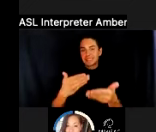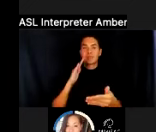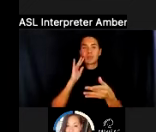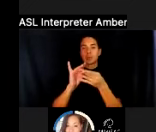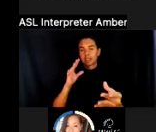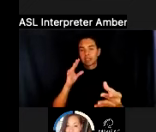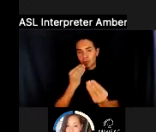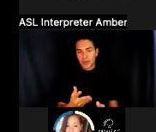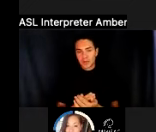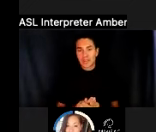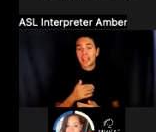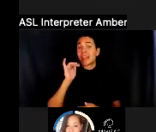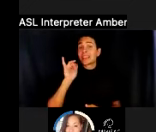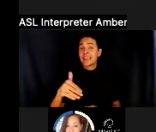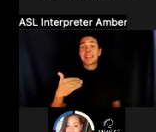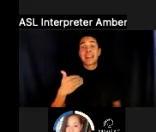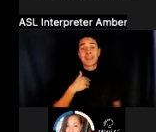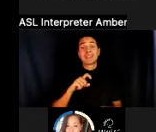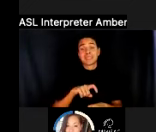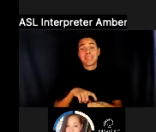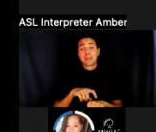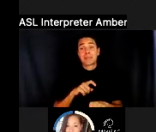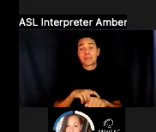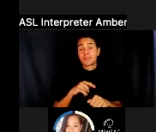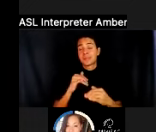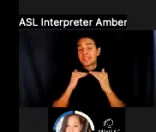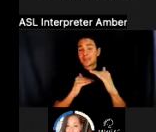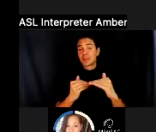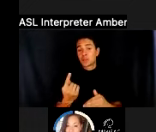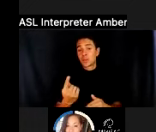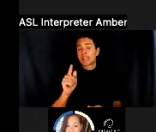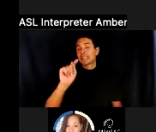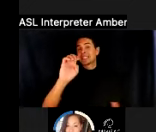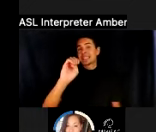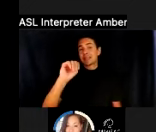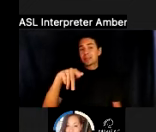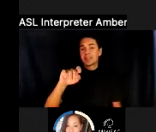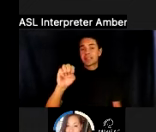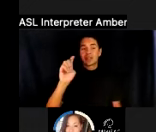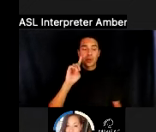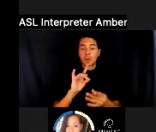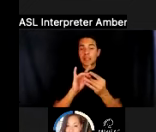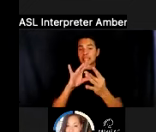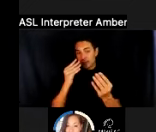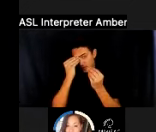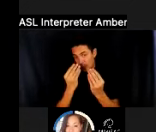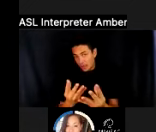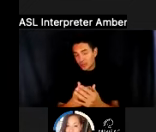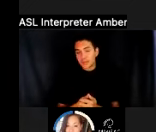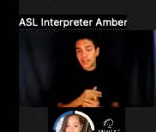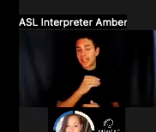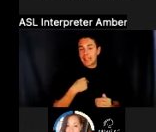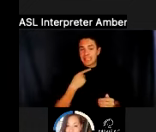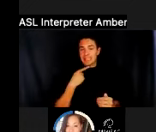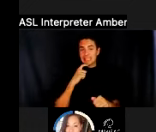And VAWA does have templates on their website for release of information. And when I say